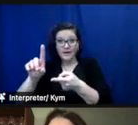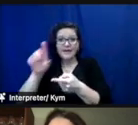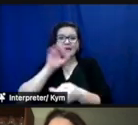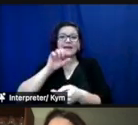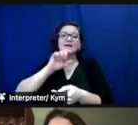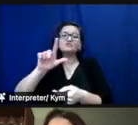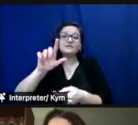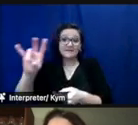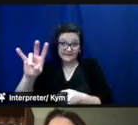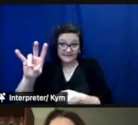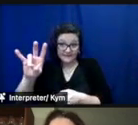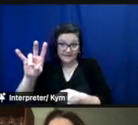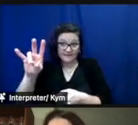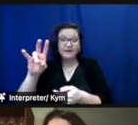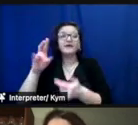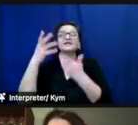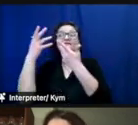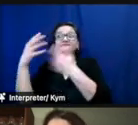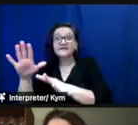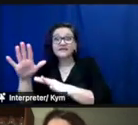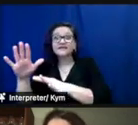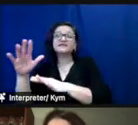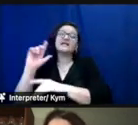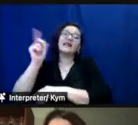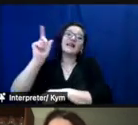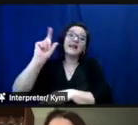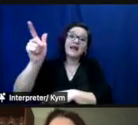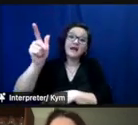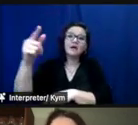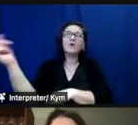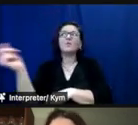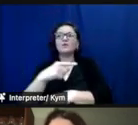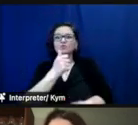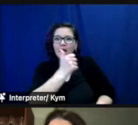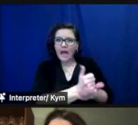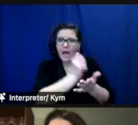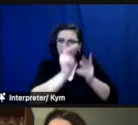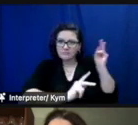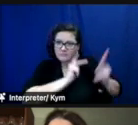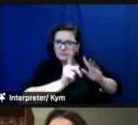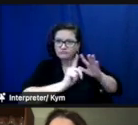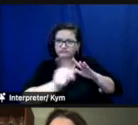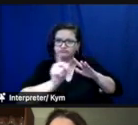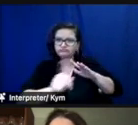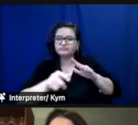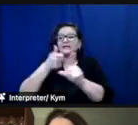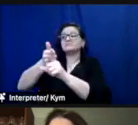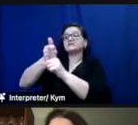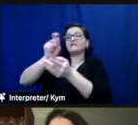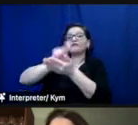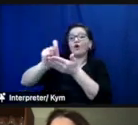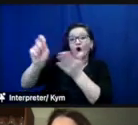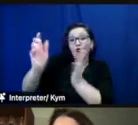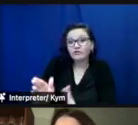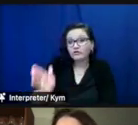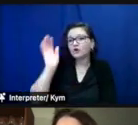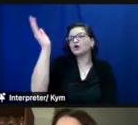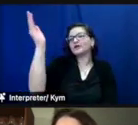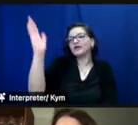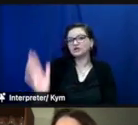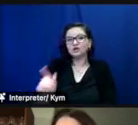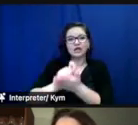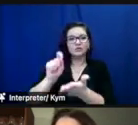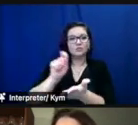He also then helped others to escape later on. He was an author and a lecturer, and he wrote the narrative and